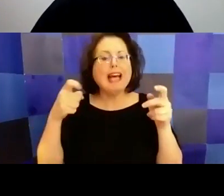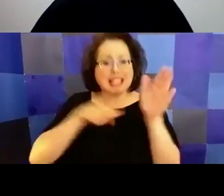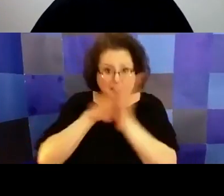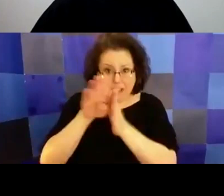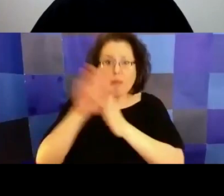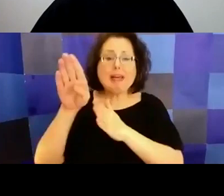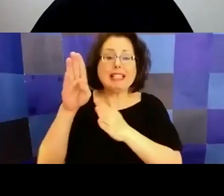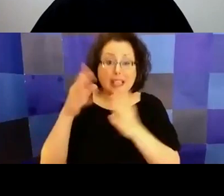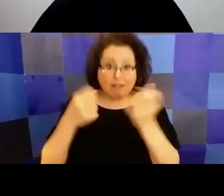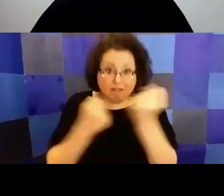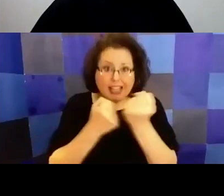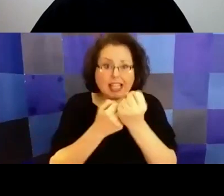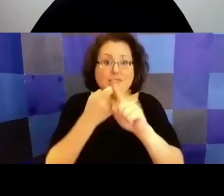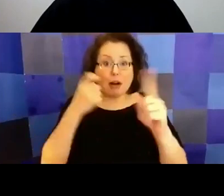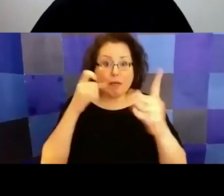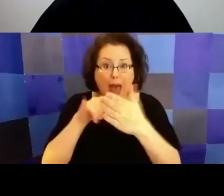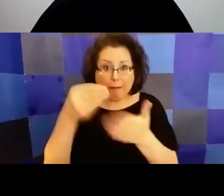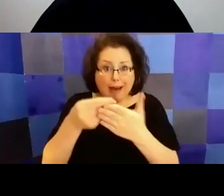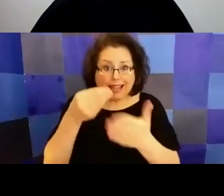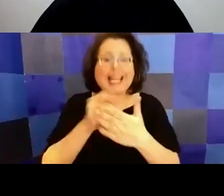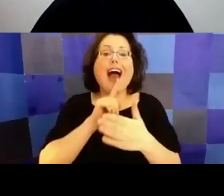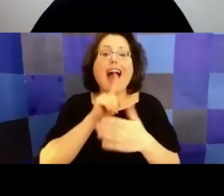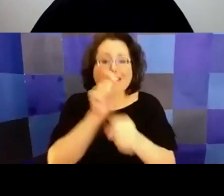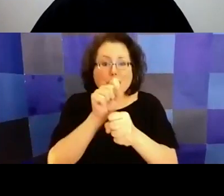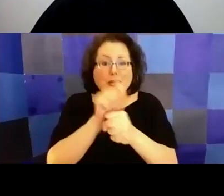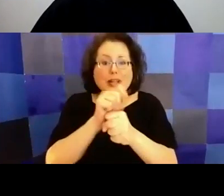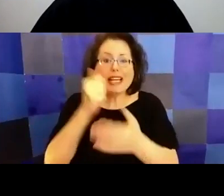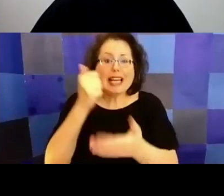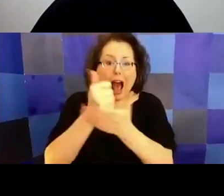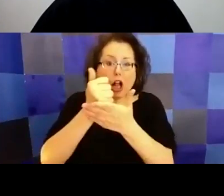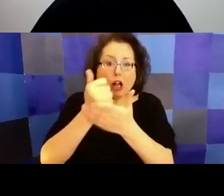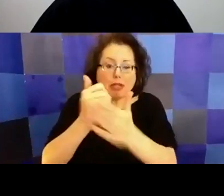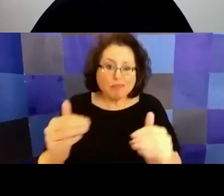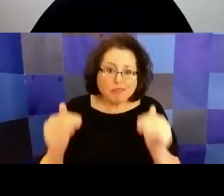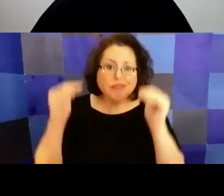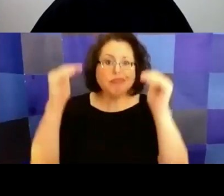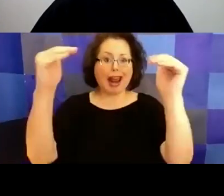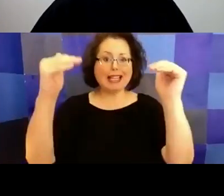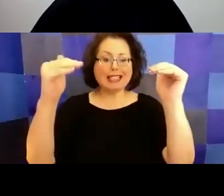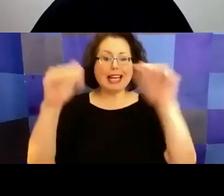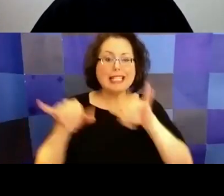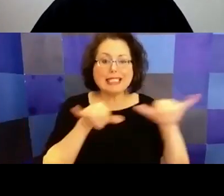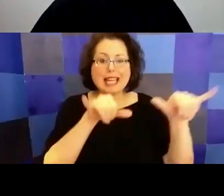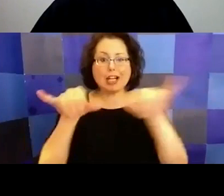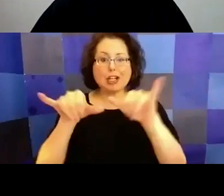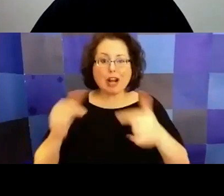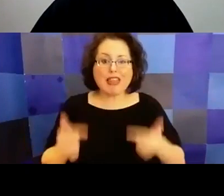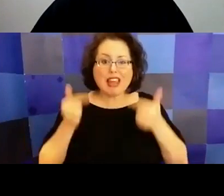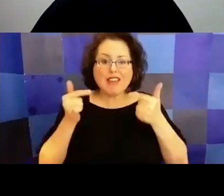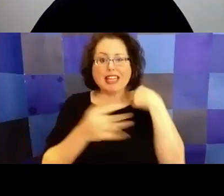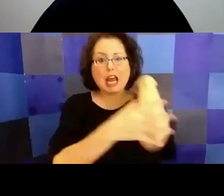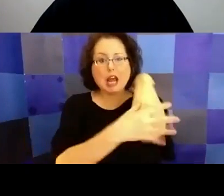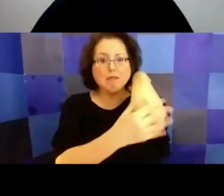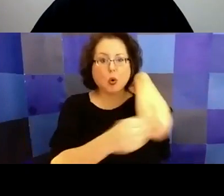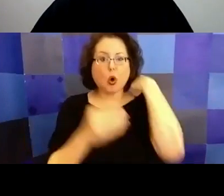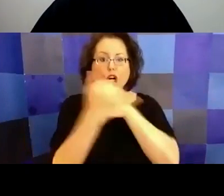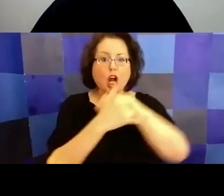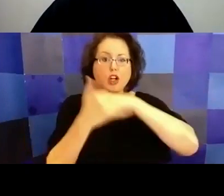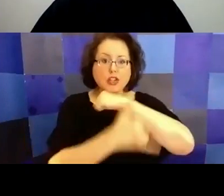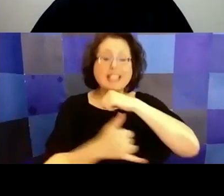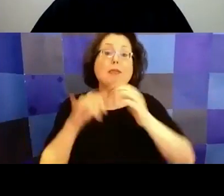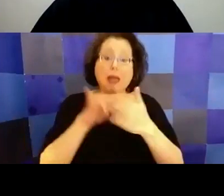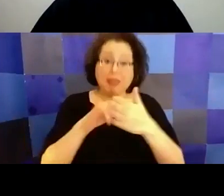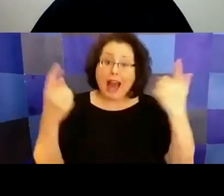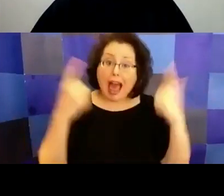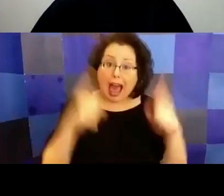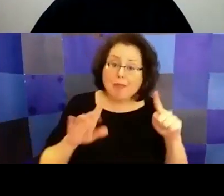budget actually help raise the standard of living in poor countries. And when that happens, their citizens are